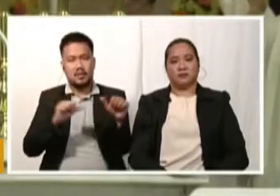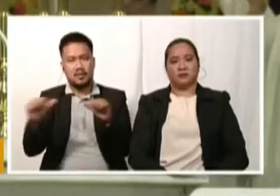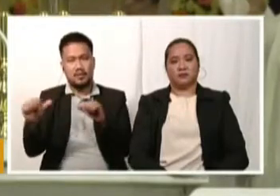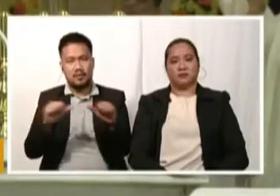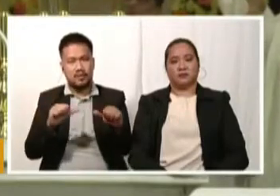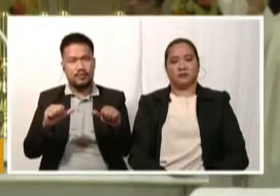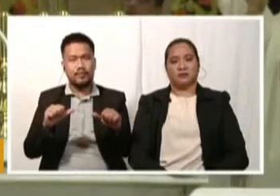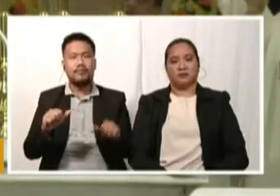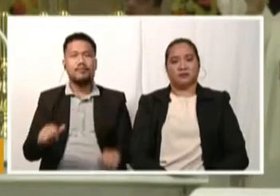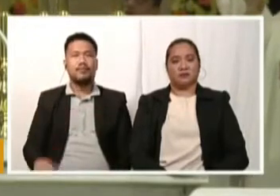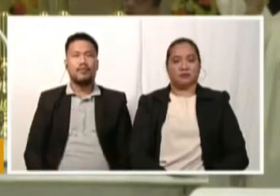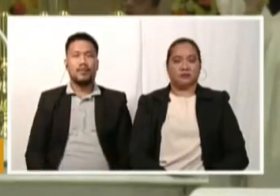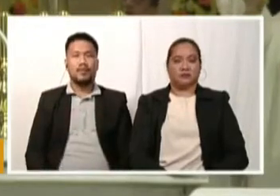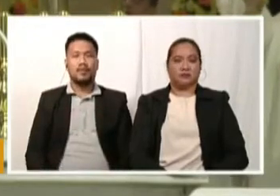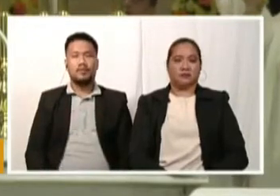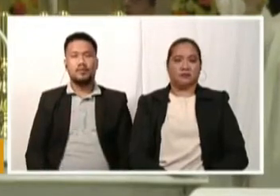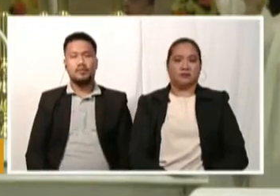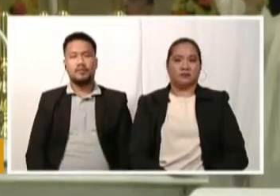actions.